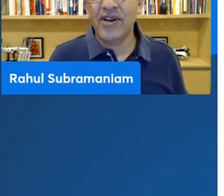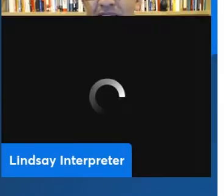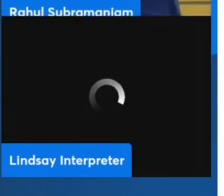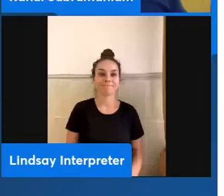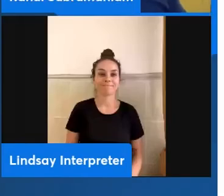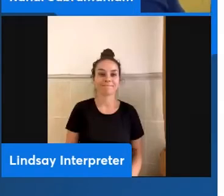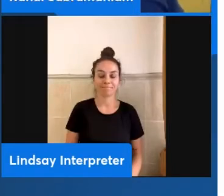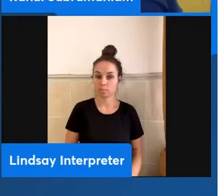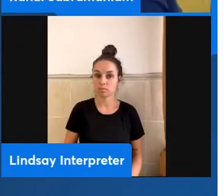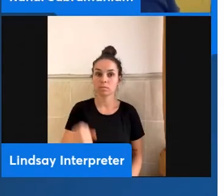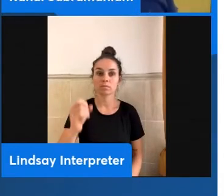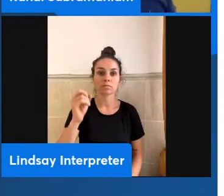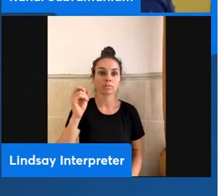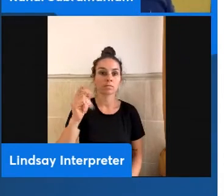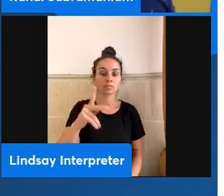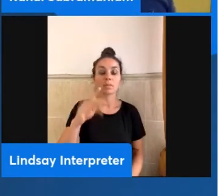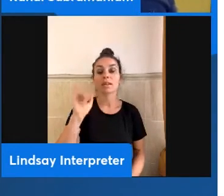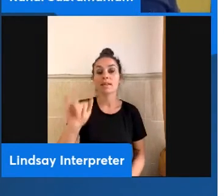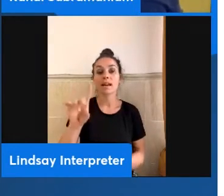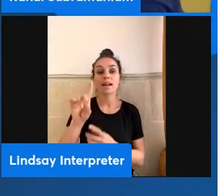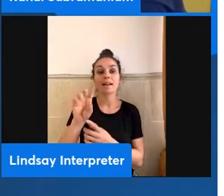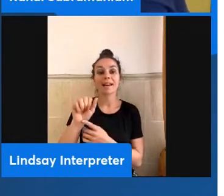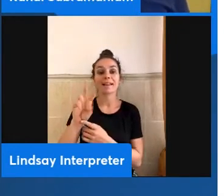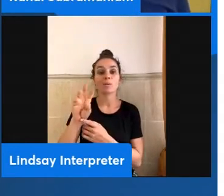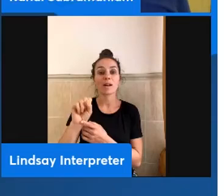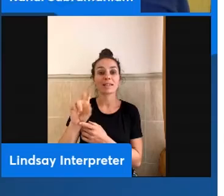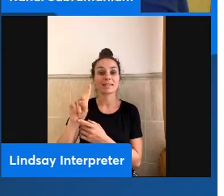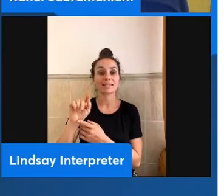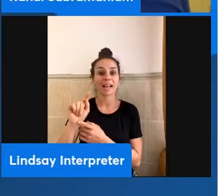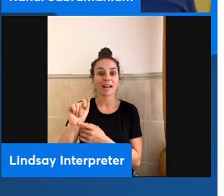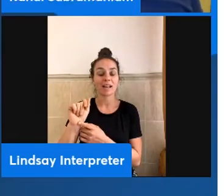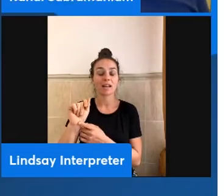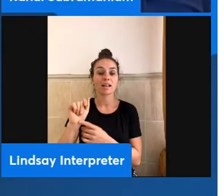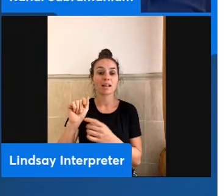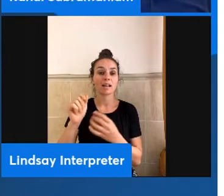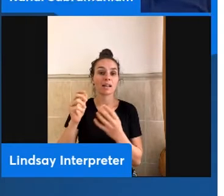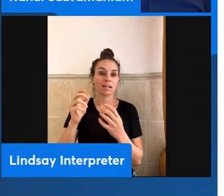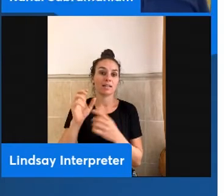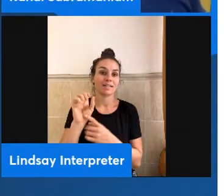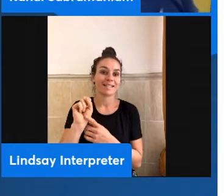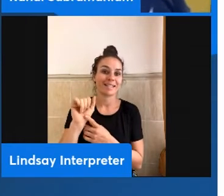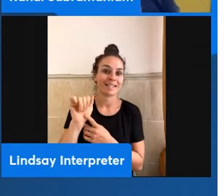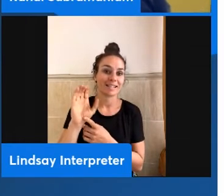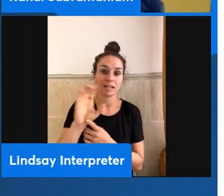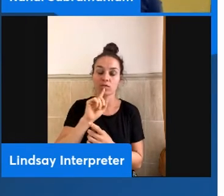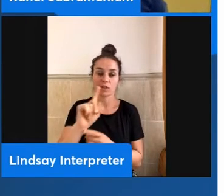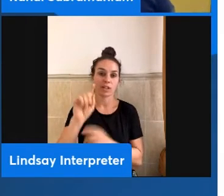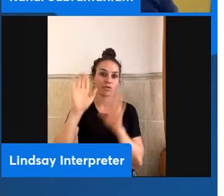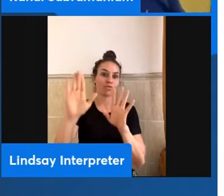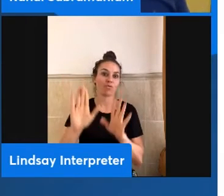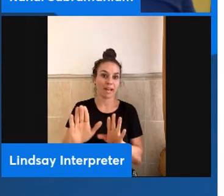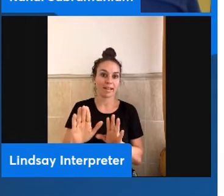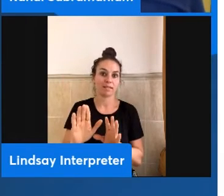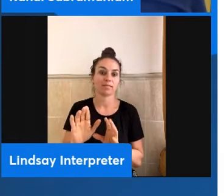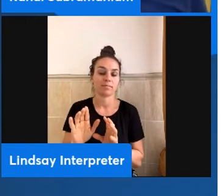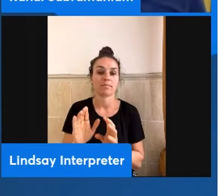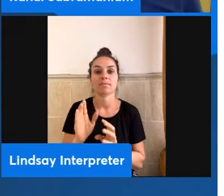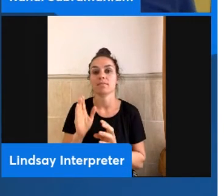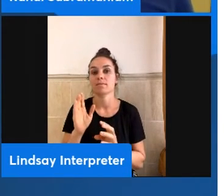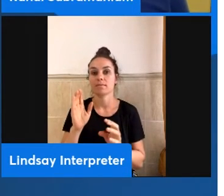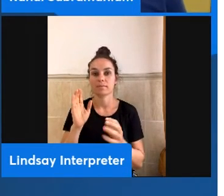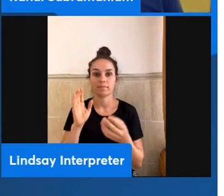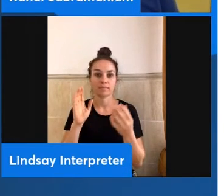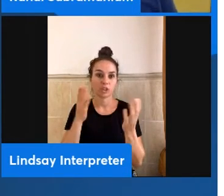Yeah, so AWS Data Sync is actually a really neat service if you haven't tried it out already. It is a great way to move